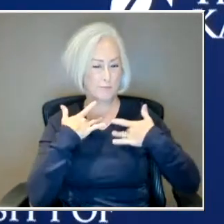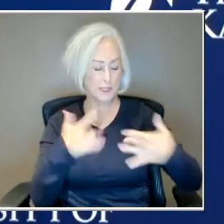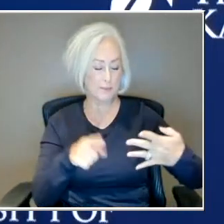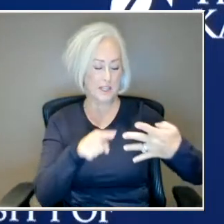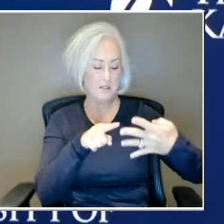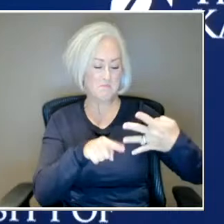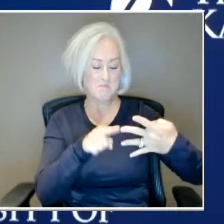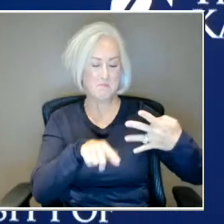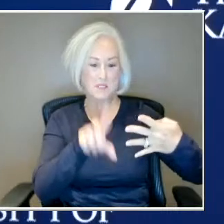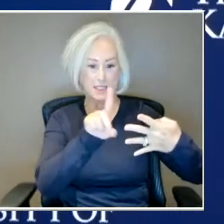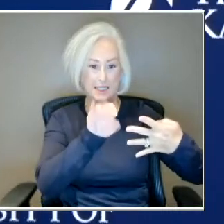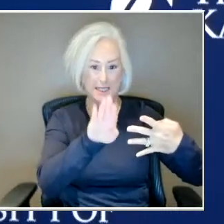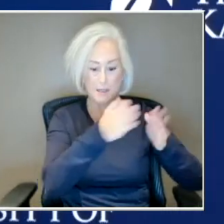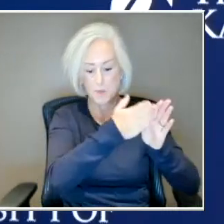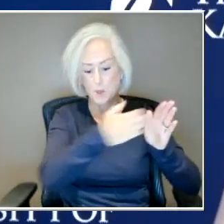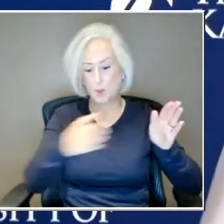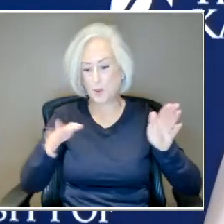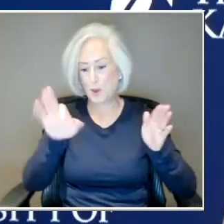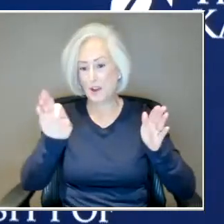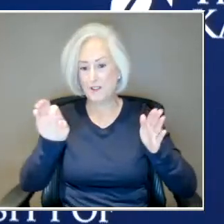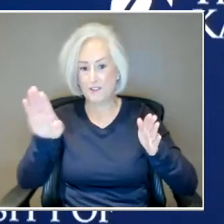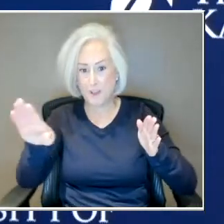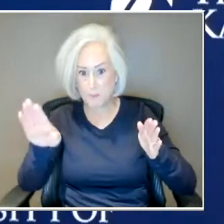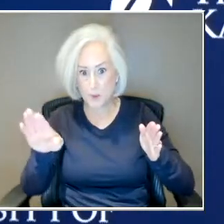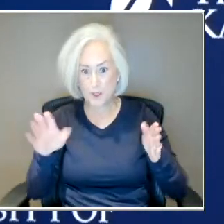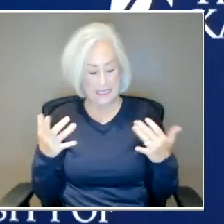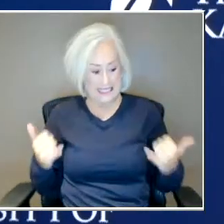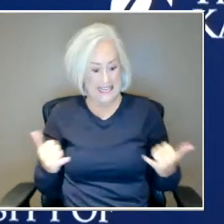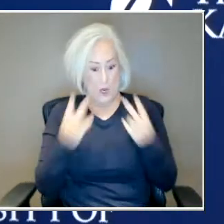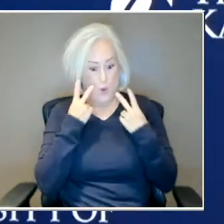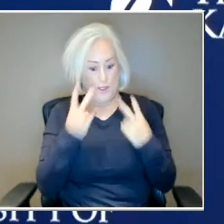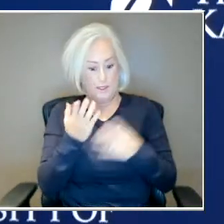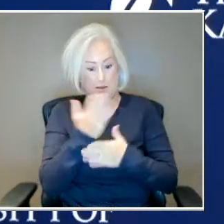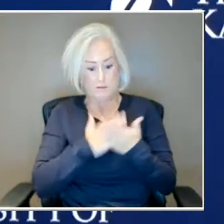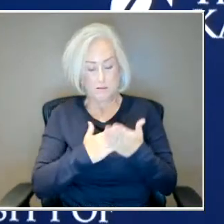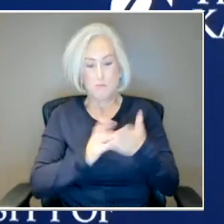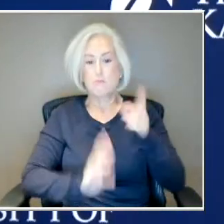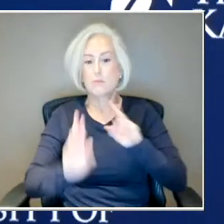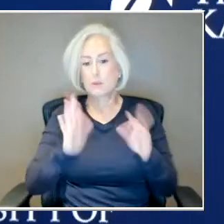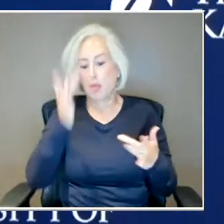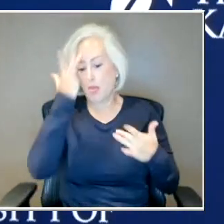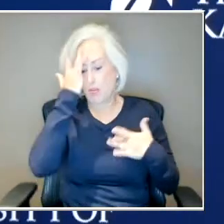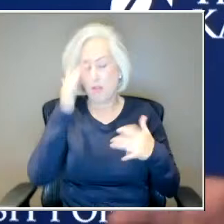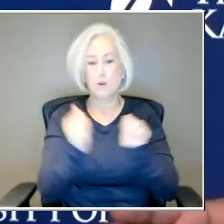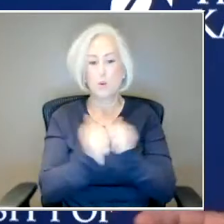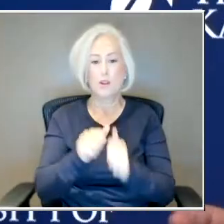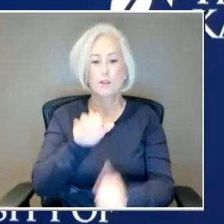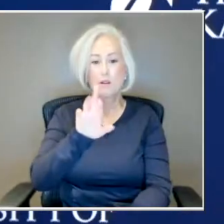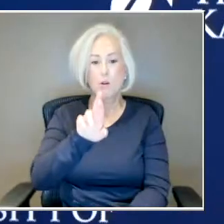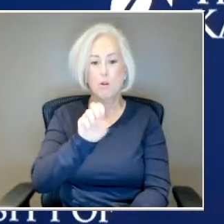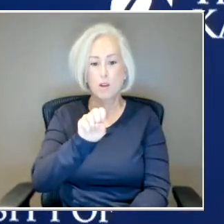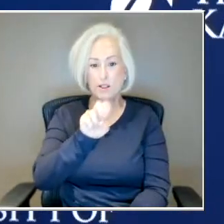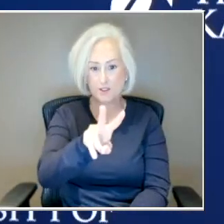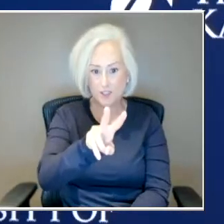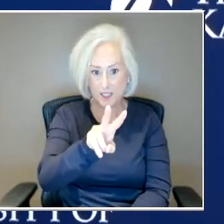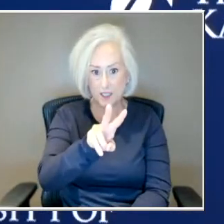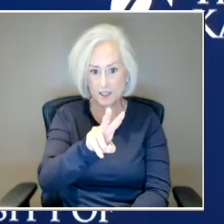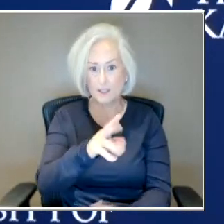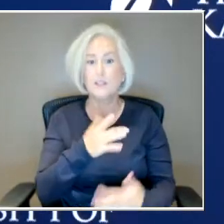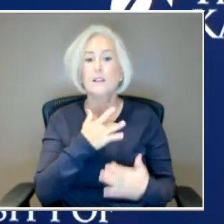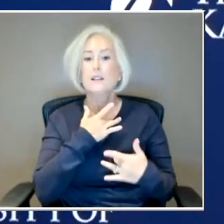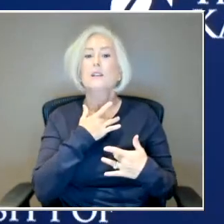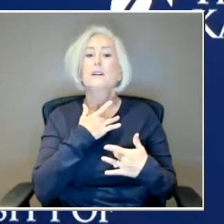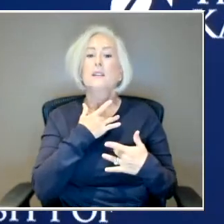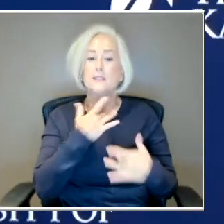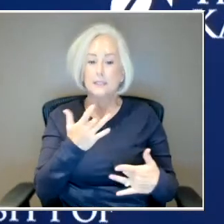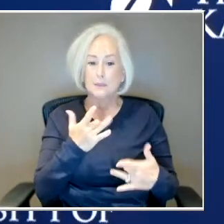And so we're already starting to see some cases now. It starts in the fall, peaks in the winter time, and ends in the spring. But